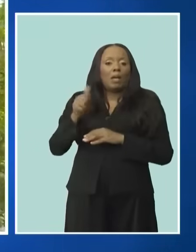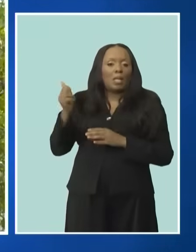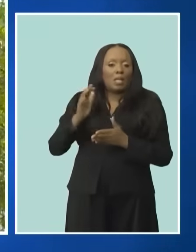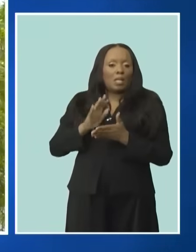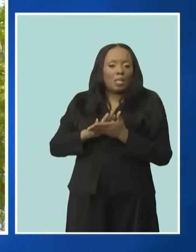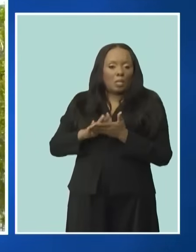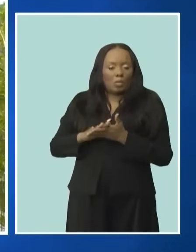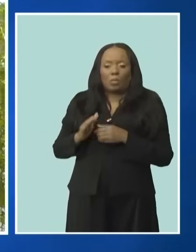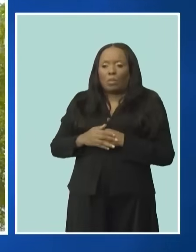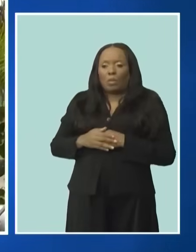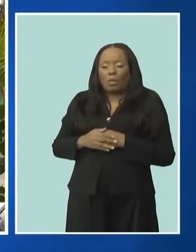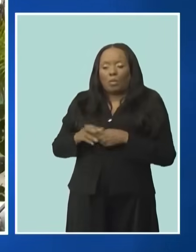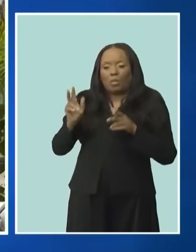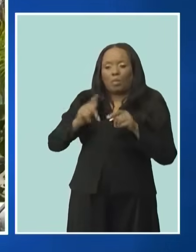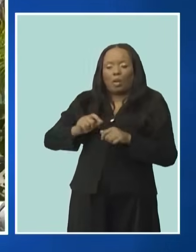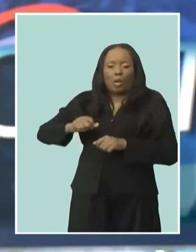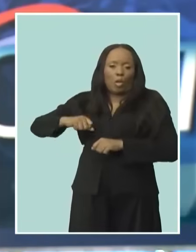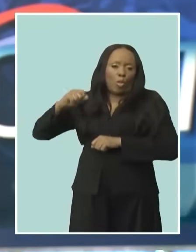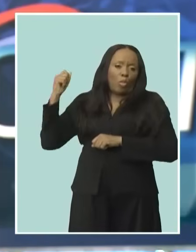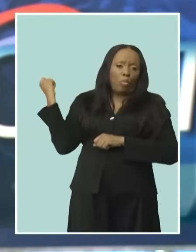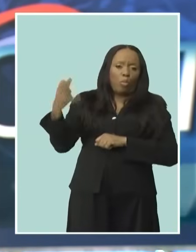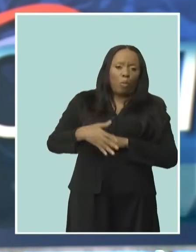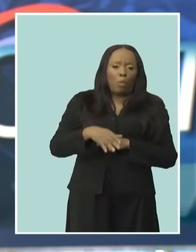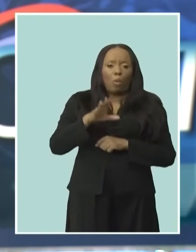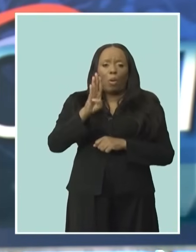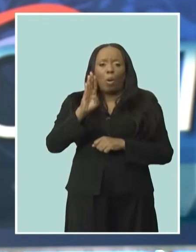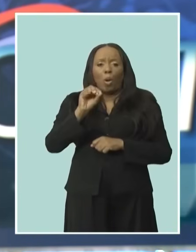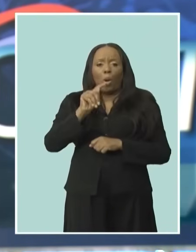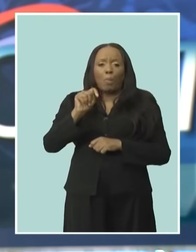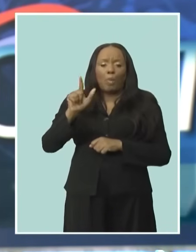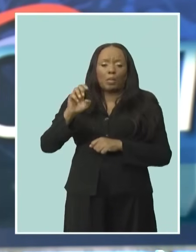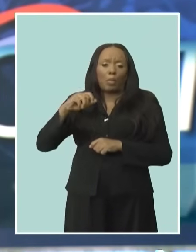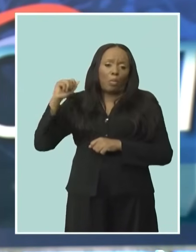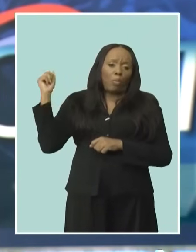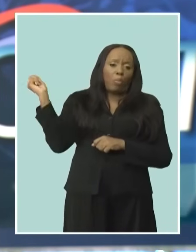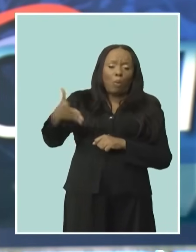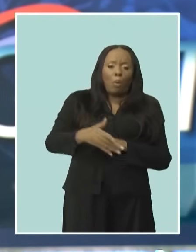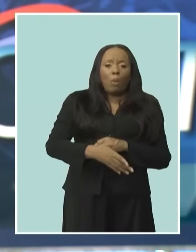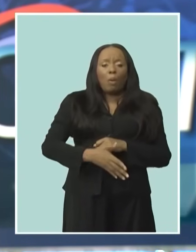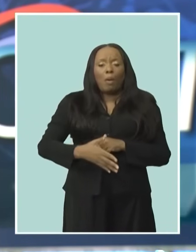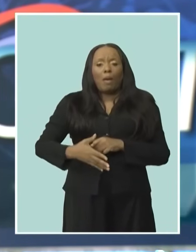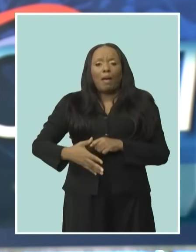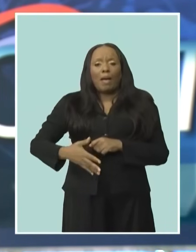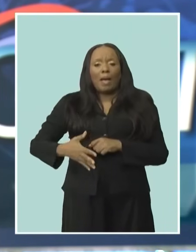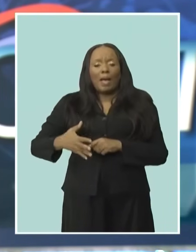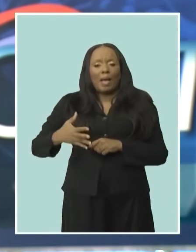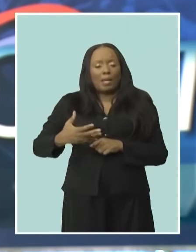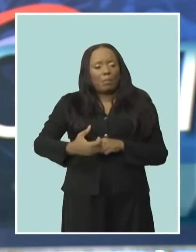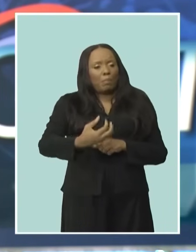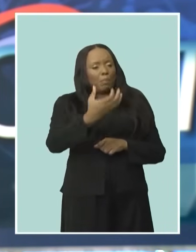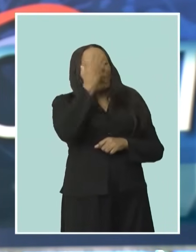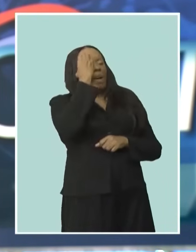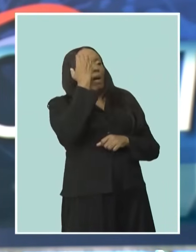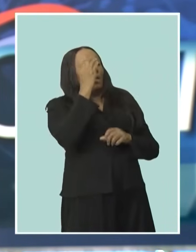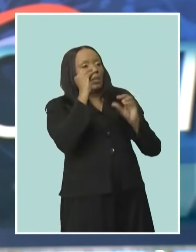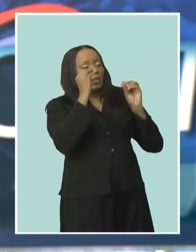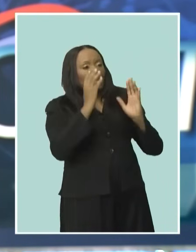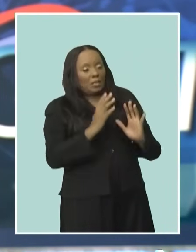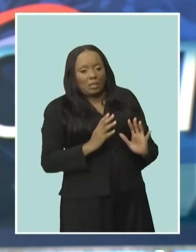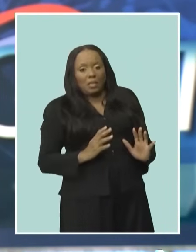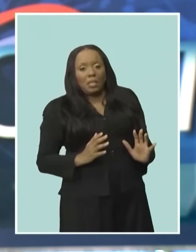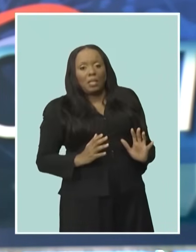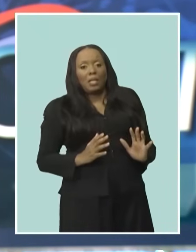with a bottle. Particles from the bottle entered her eye, and she is still receiving treatment for that injury. Redmond tells